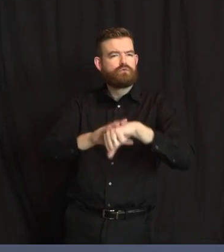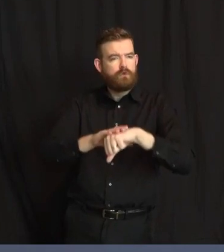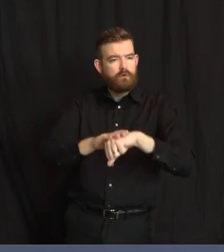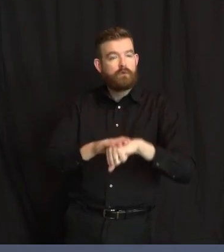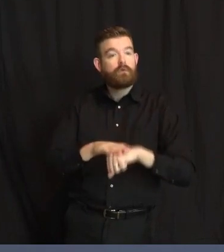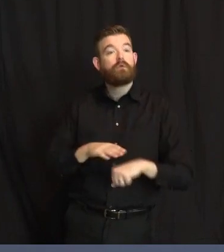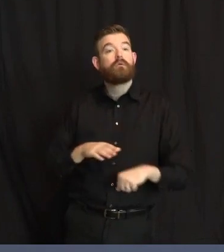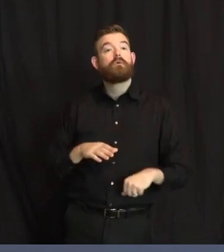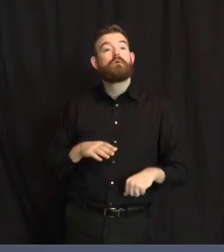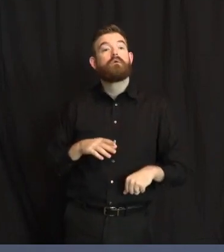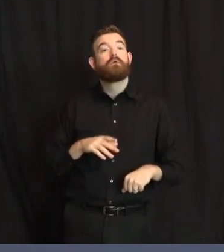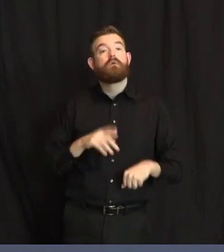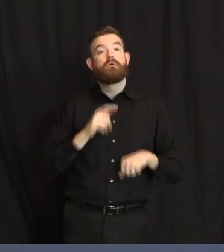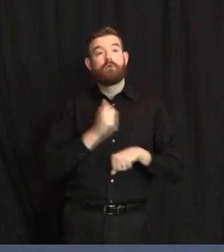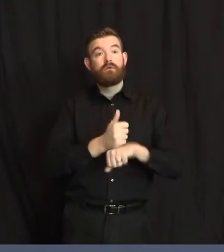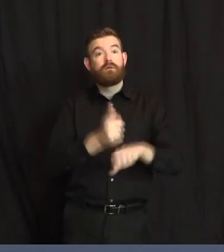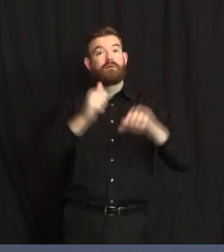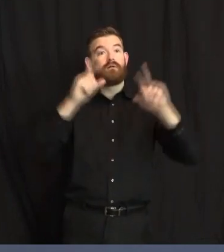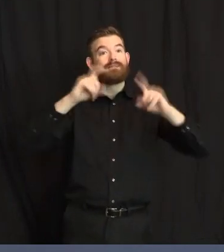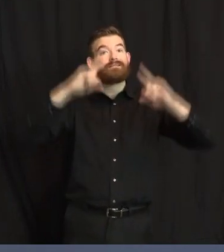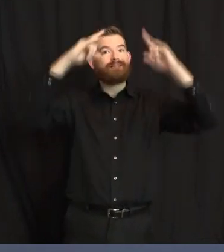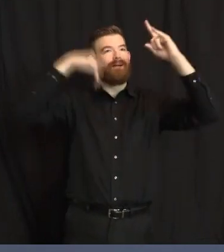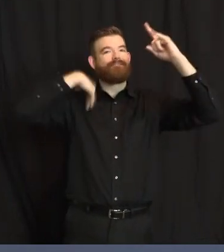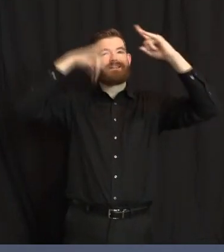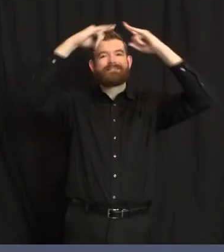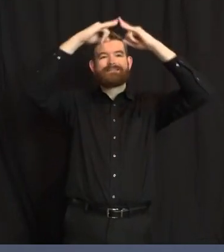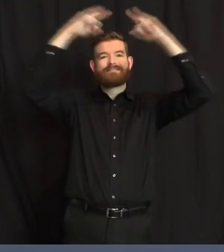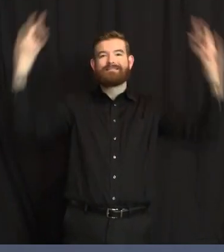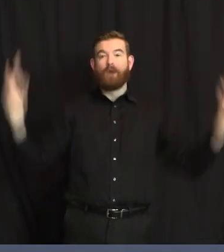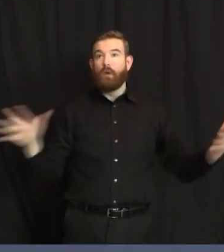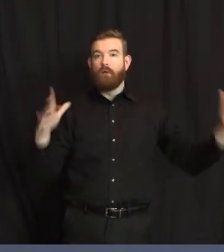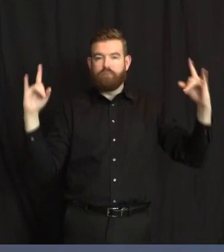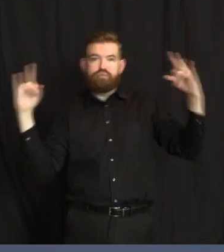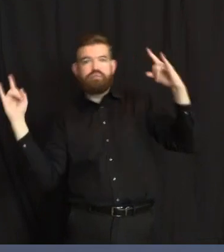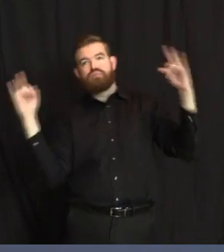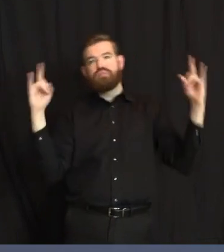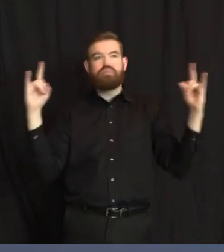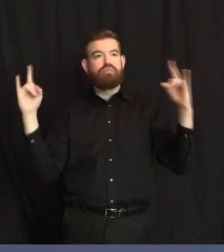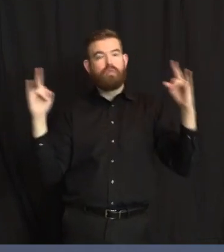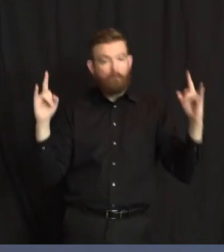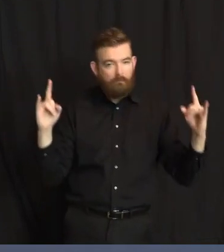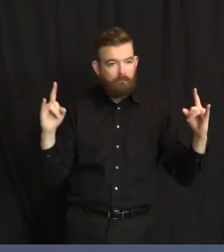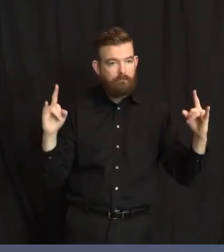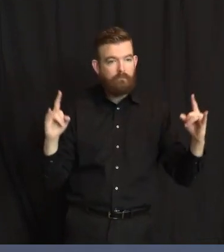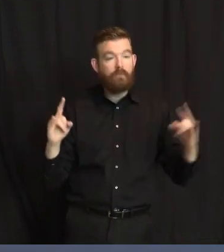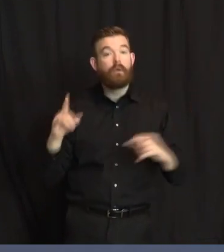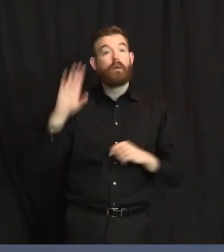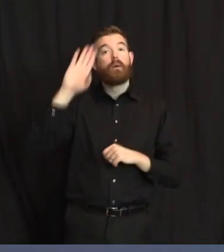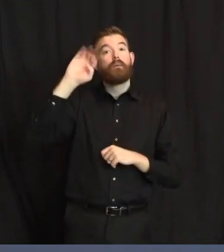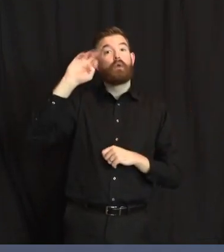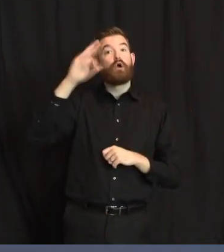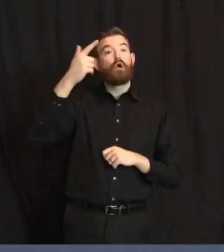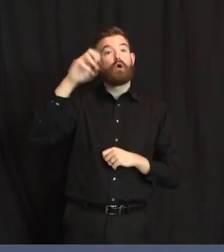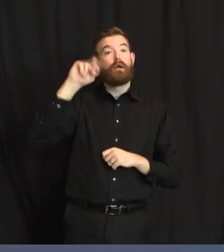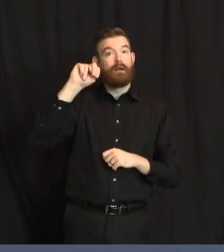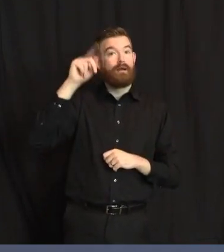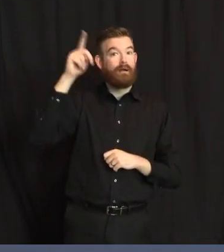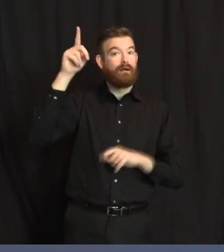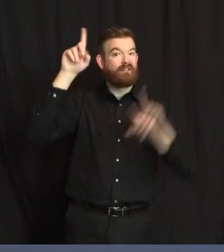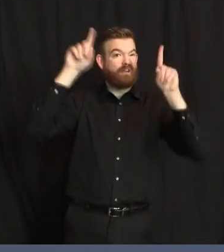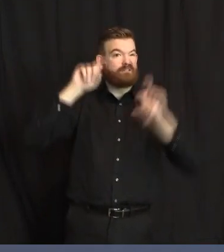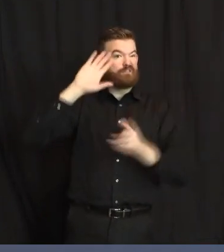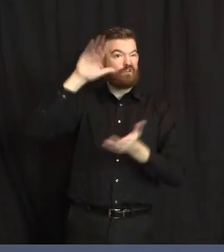this morning, the Bergen site, that's the FEMA-supported one, is temporarily just there's 40 cars or so in the queue as